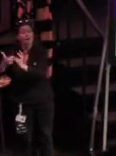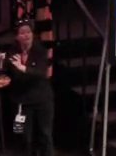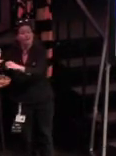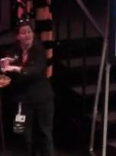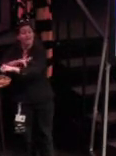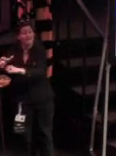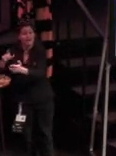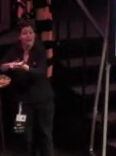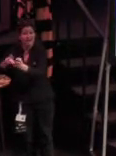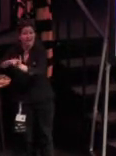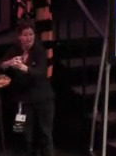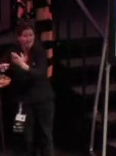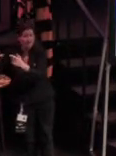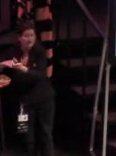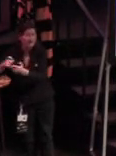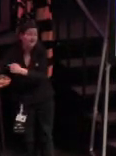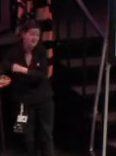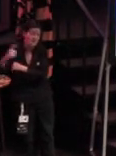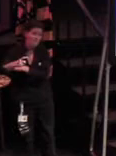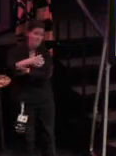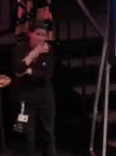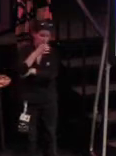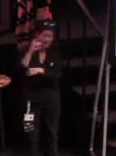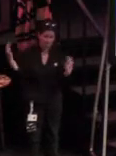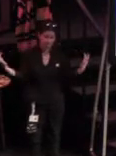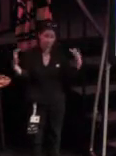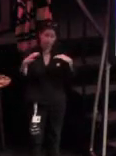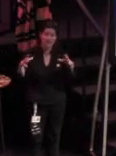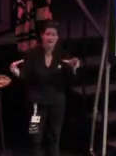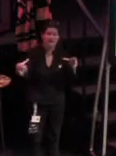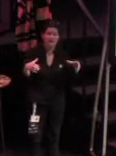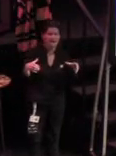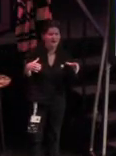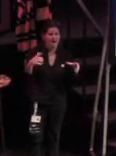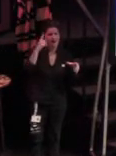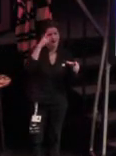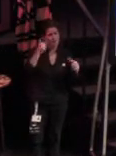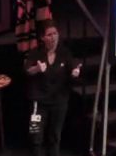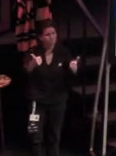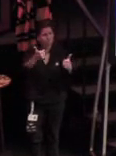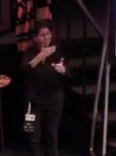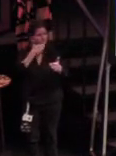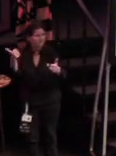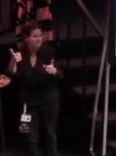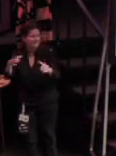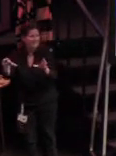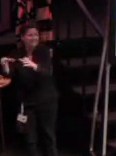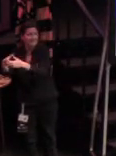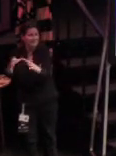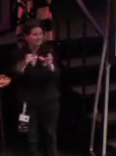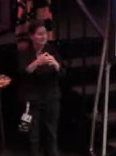was like, oh, yeah, I'm going to meet my new team, and, you know, it's going to be great, and I'm going to make new friends. And I went over to join the conversation,